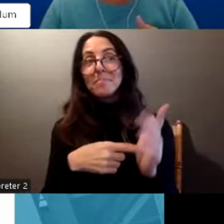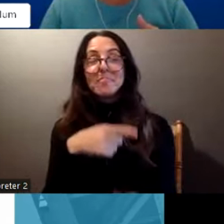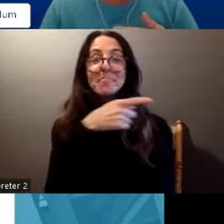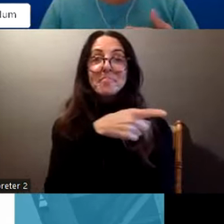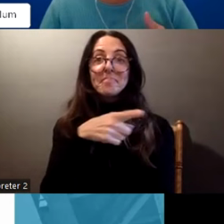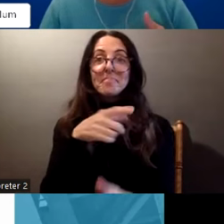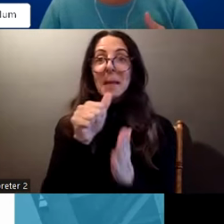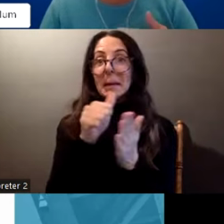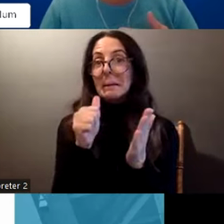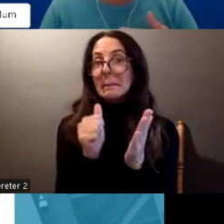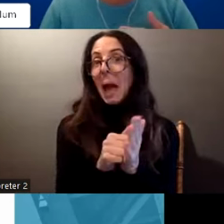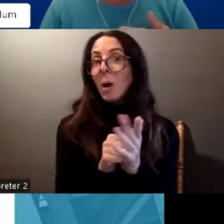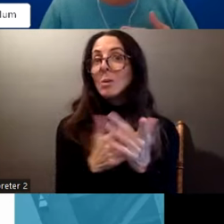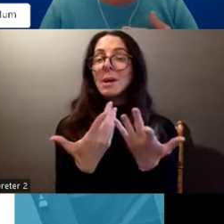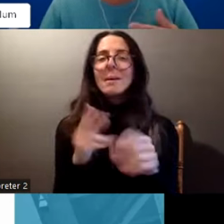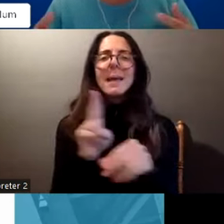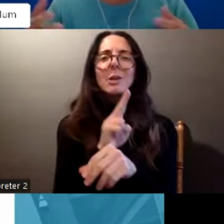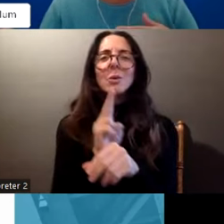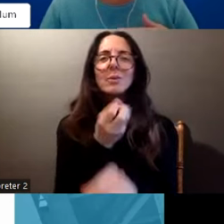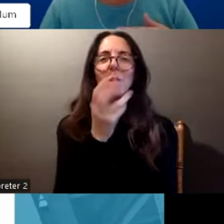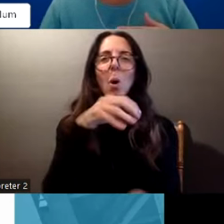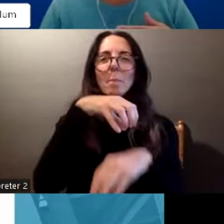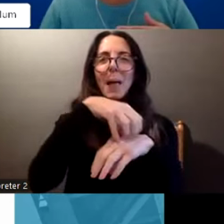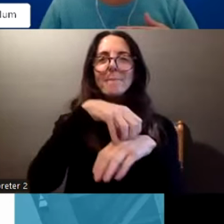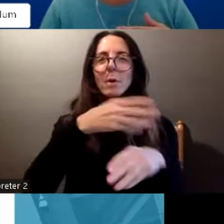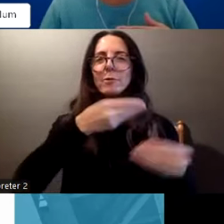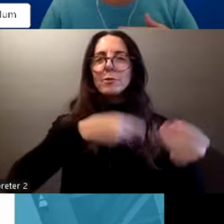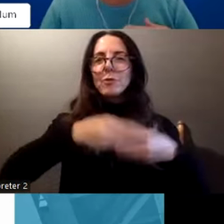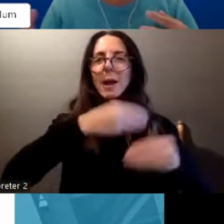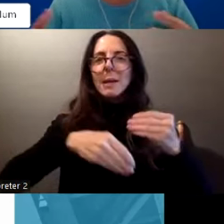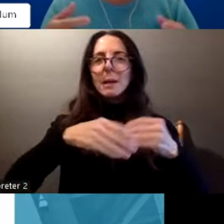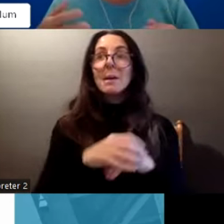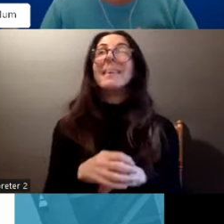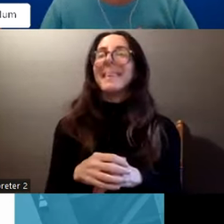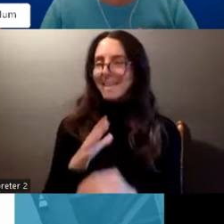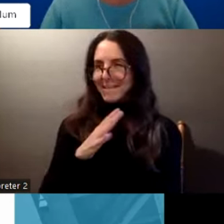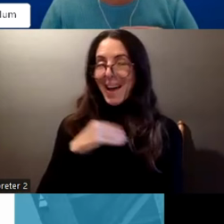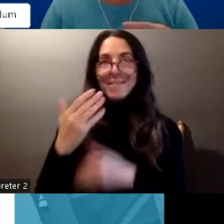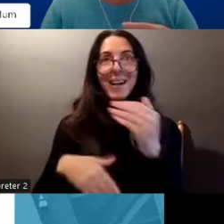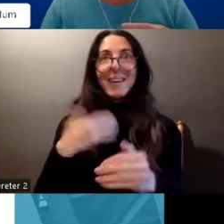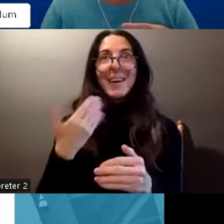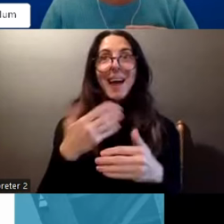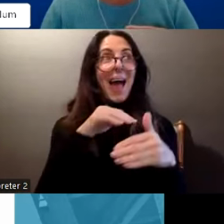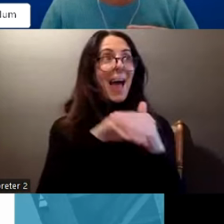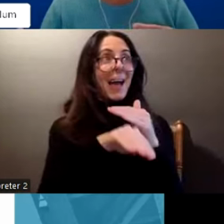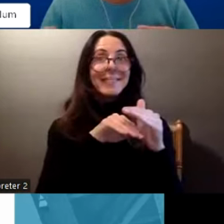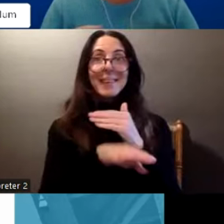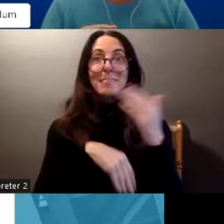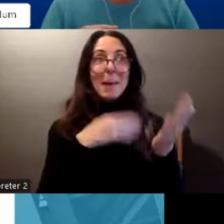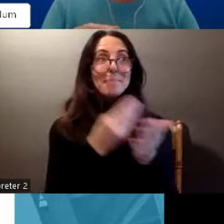with a crypto trading platform. You go to try and access your money. There is no money in that